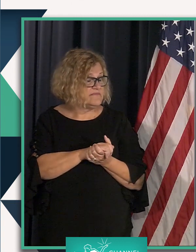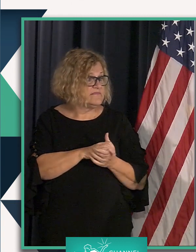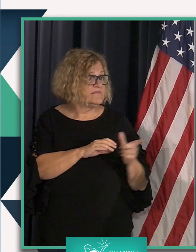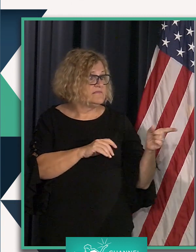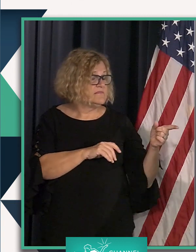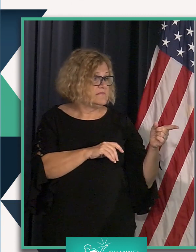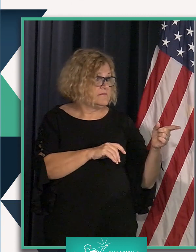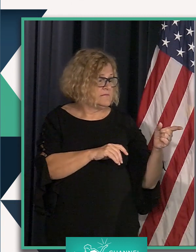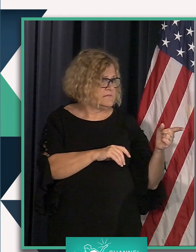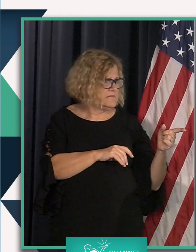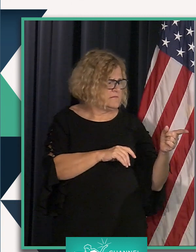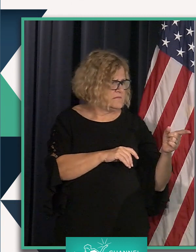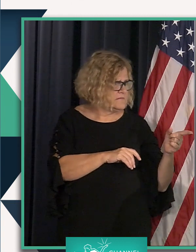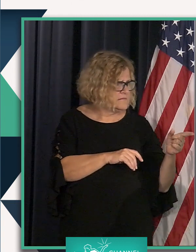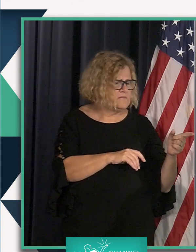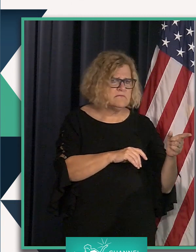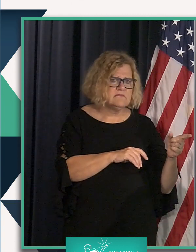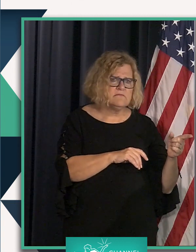Taken to,